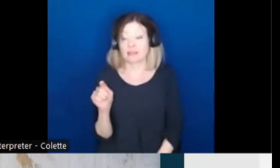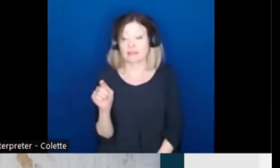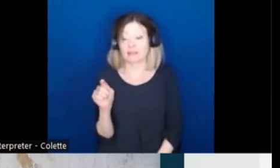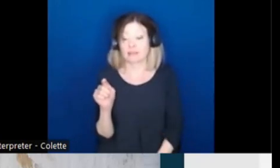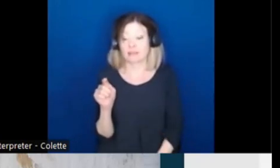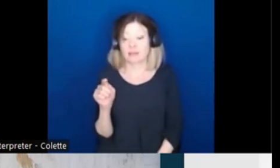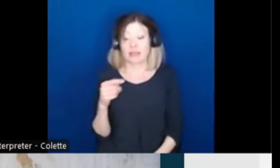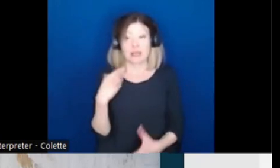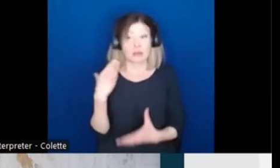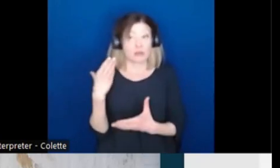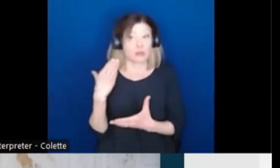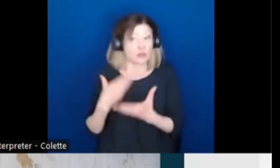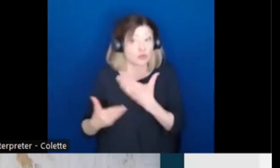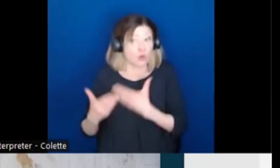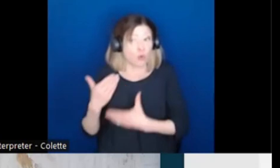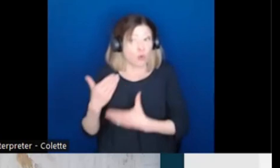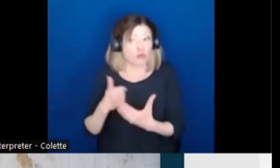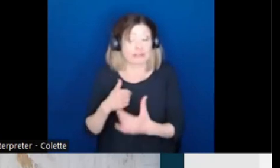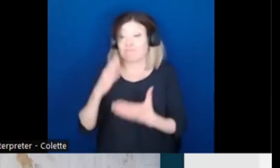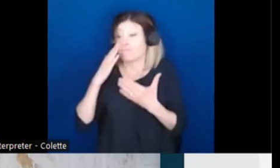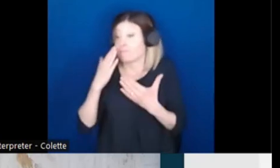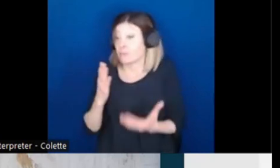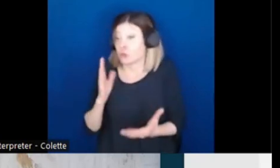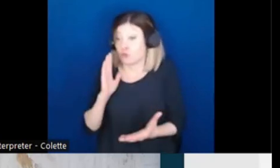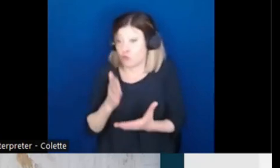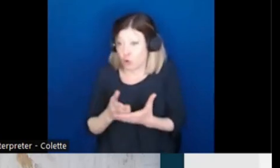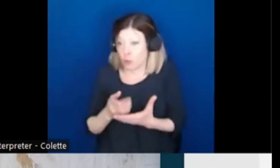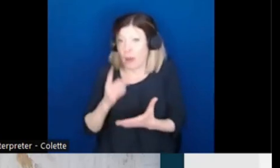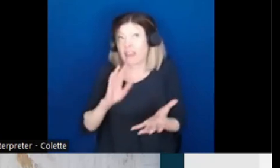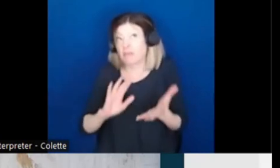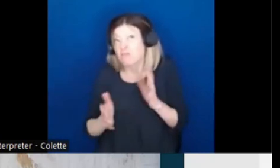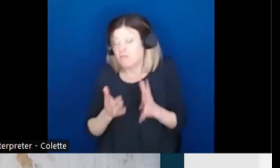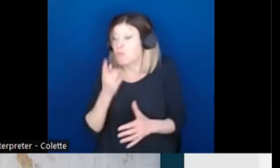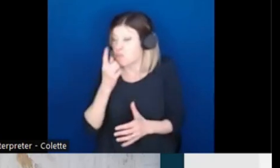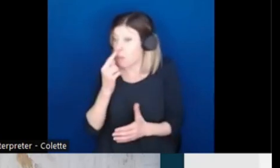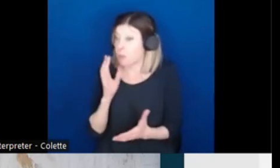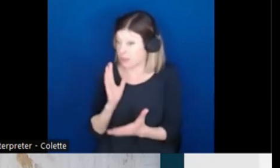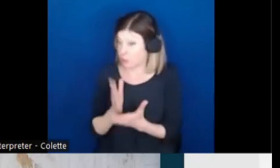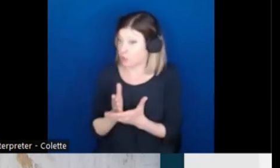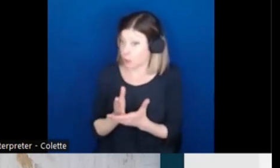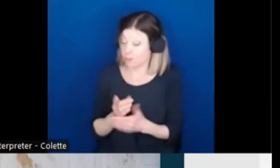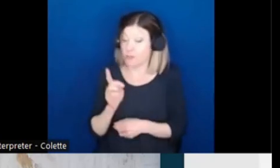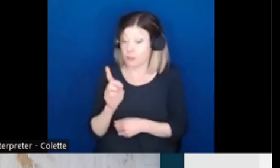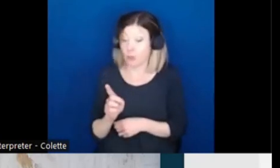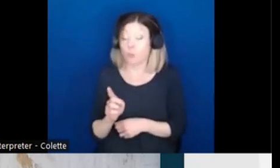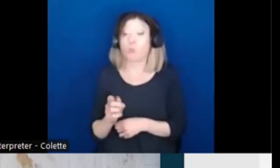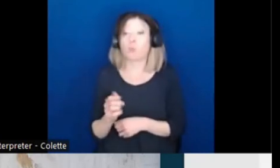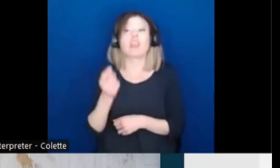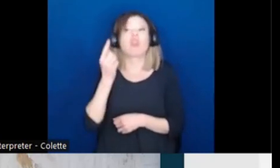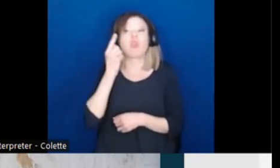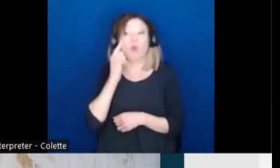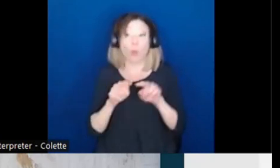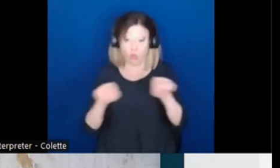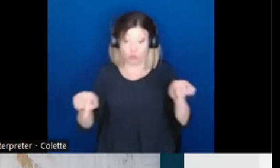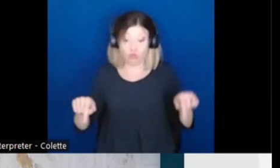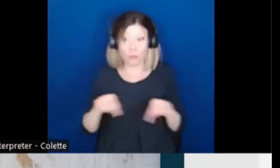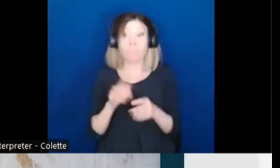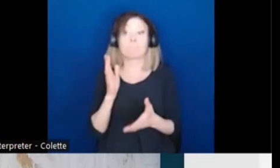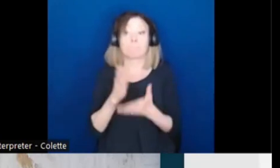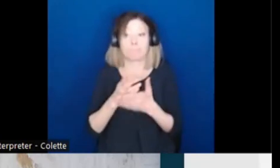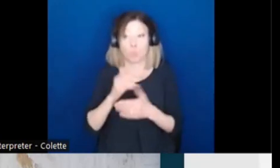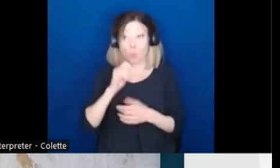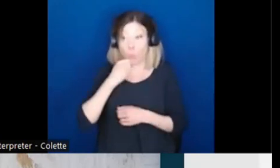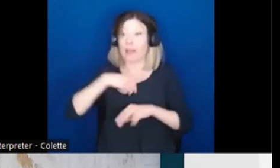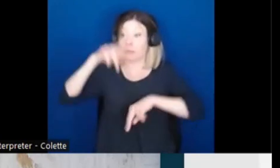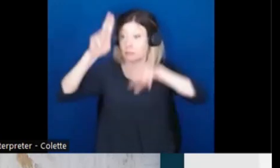if it's true, but I think on balance we think it is, that probably the room is about to be repainted, and the Brontes drew